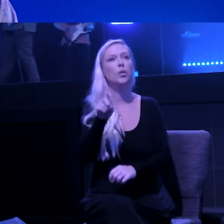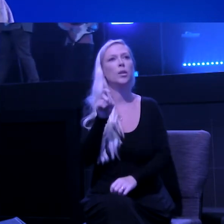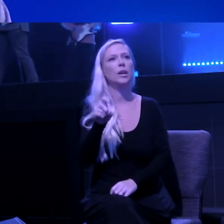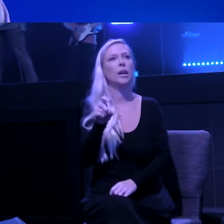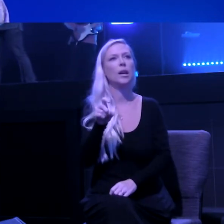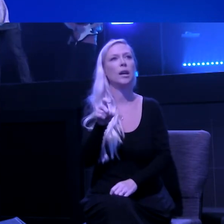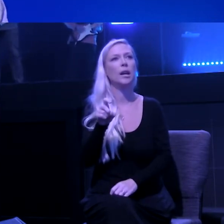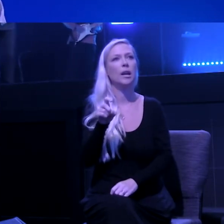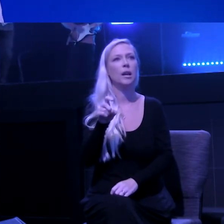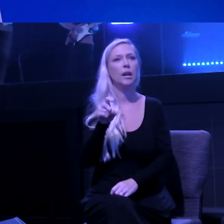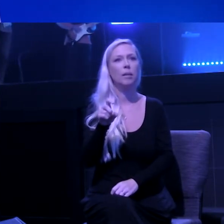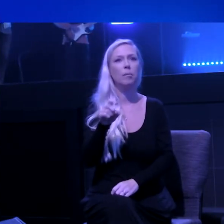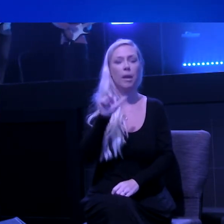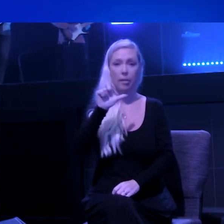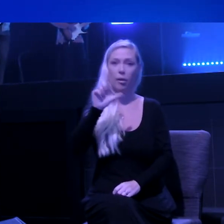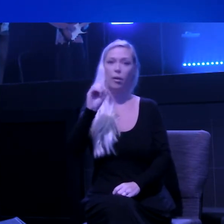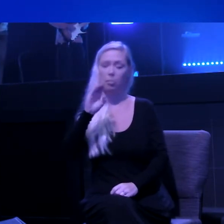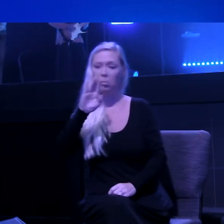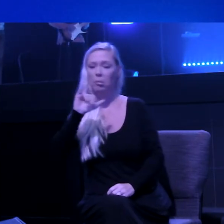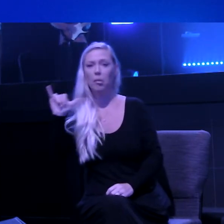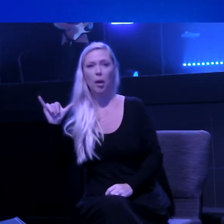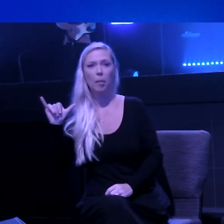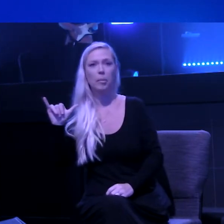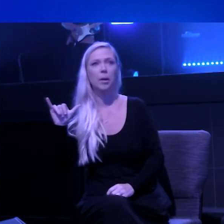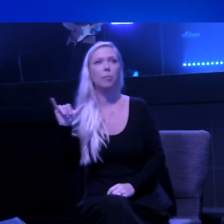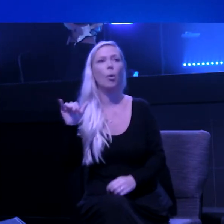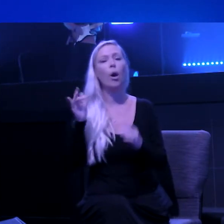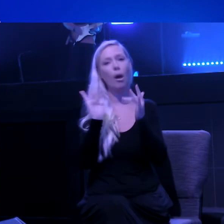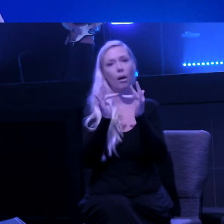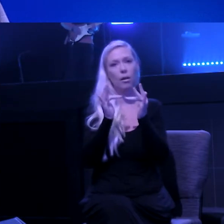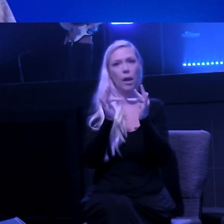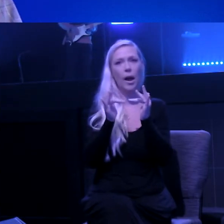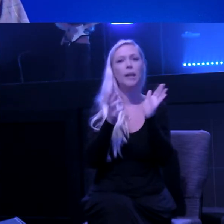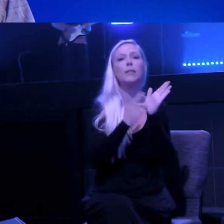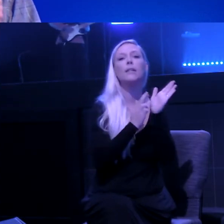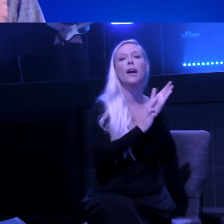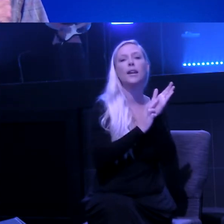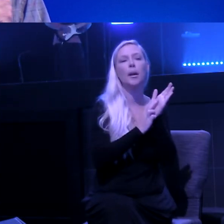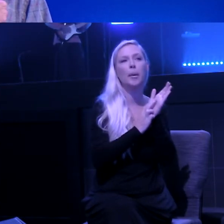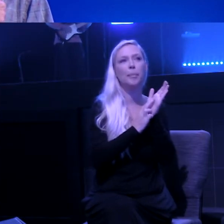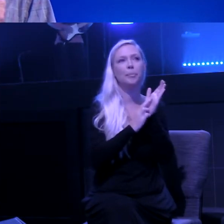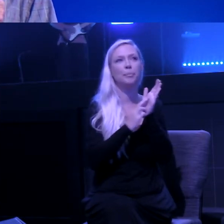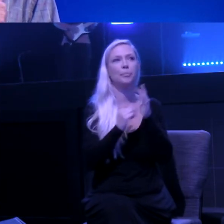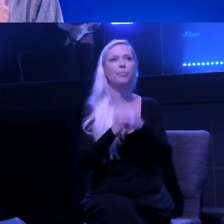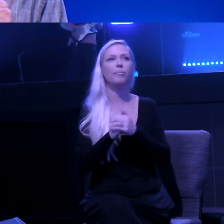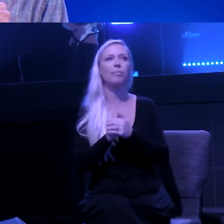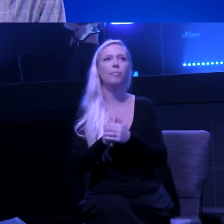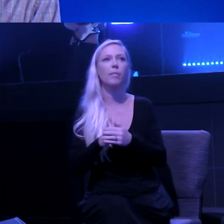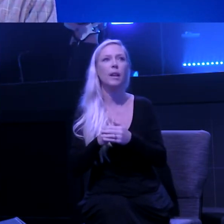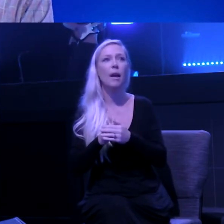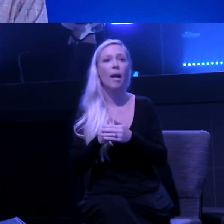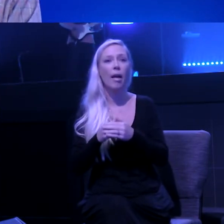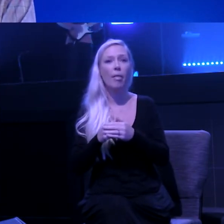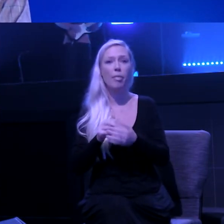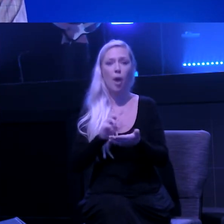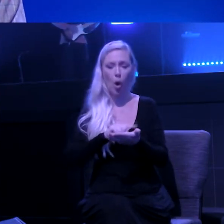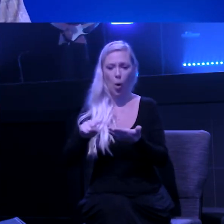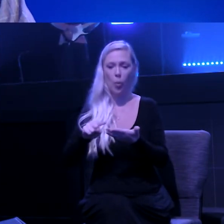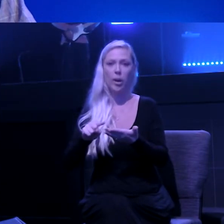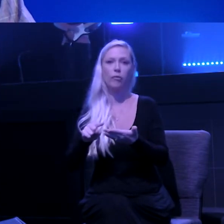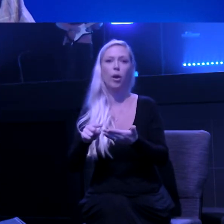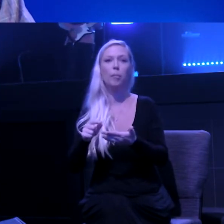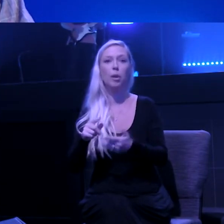serve right there at the column. You can sign up this week. Let's go serve somebody next Saturday. Then a week from tomorrow,